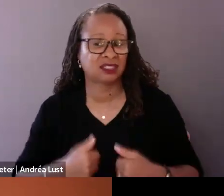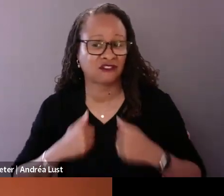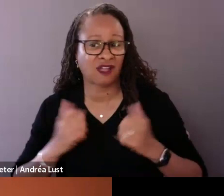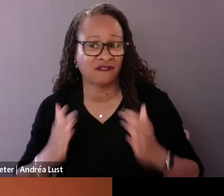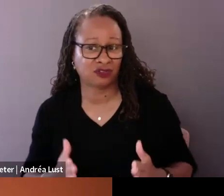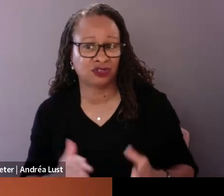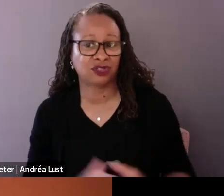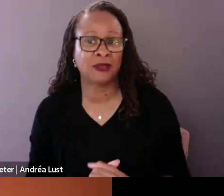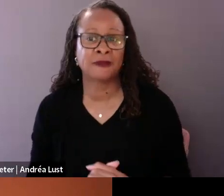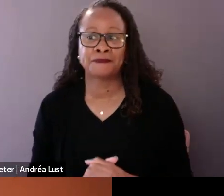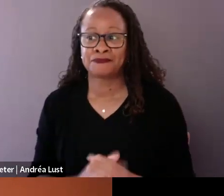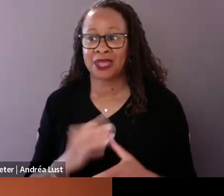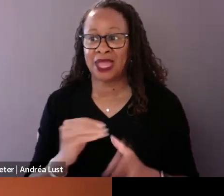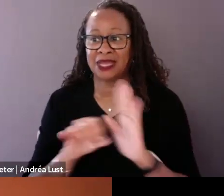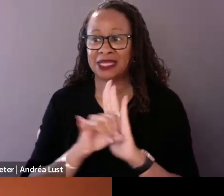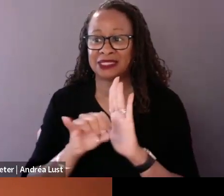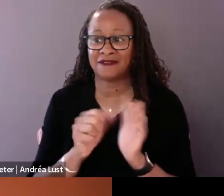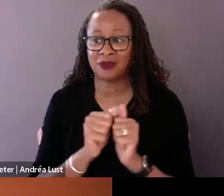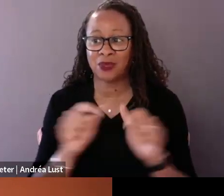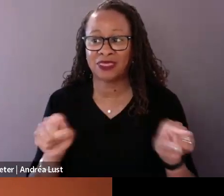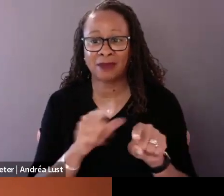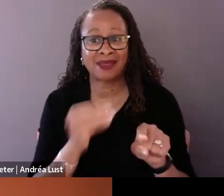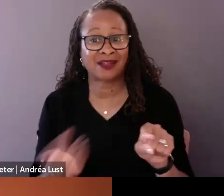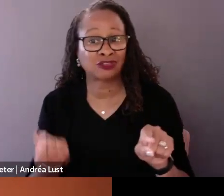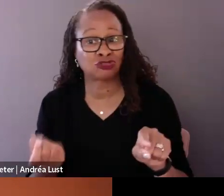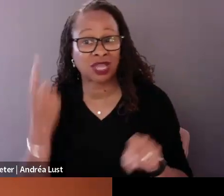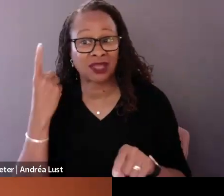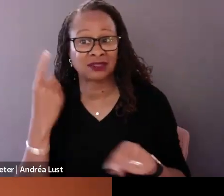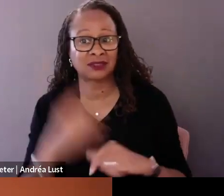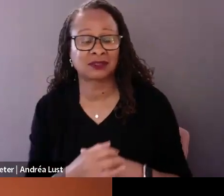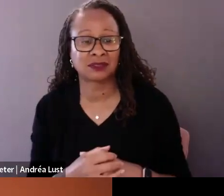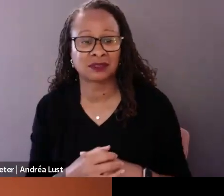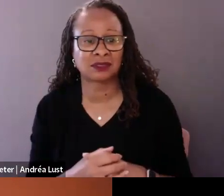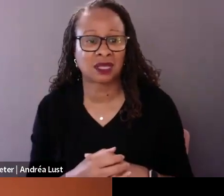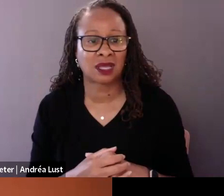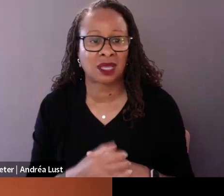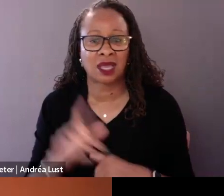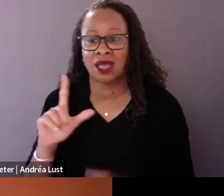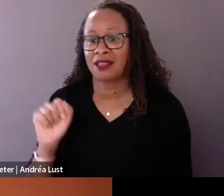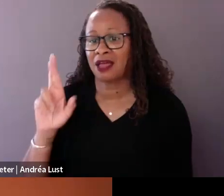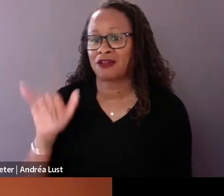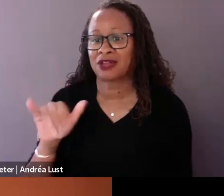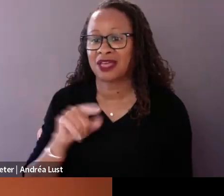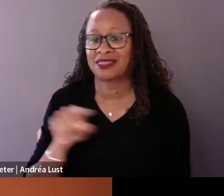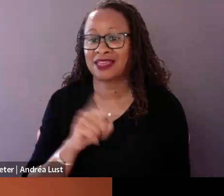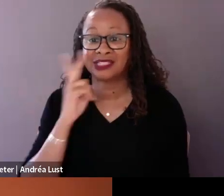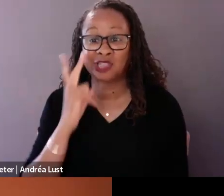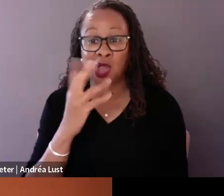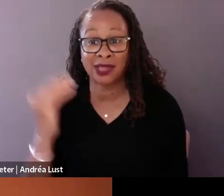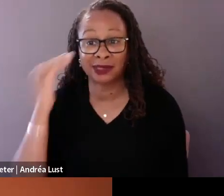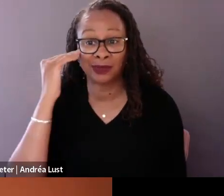survivors and identify with them and understand the Larry that they saw and knew,